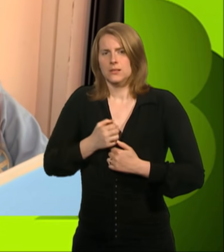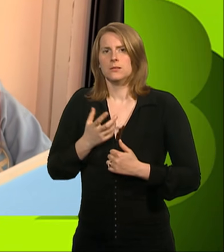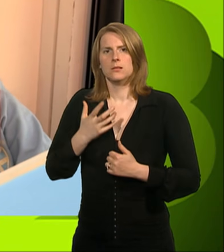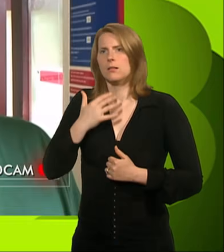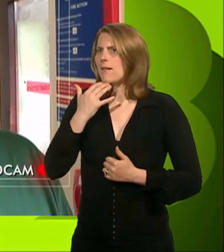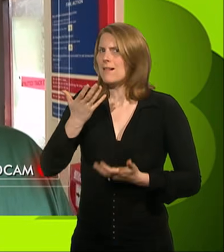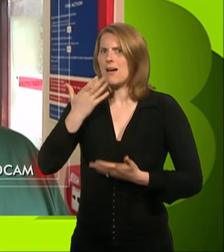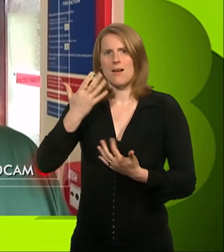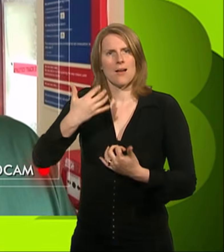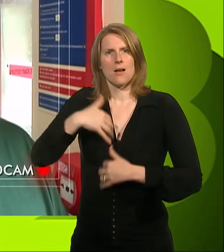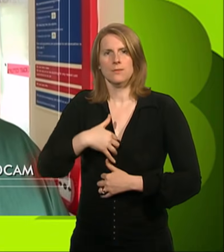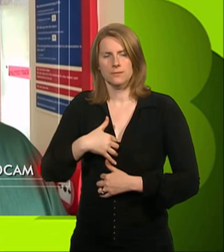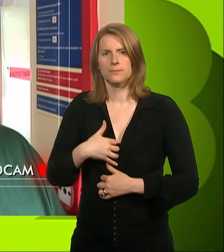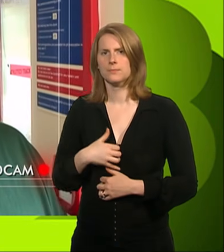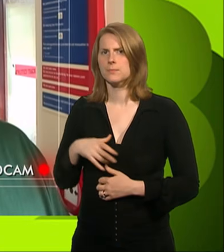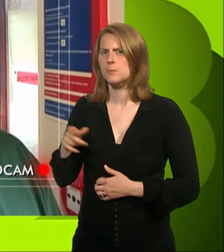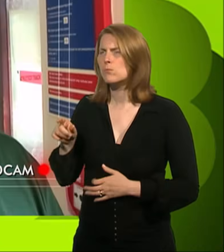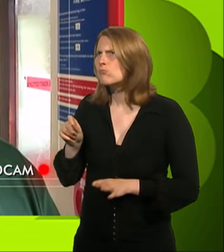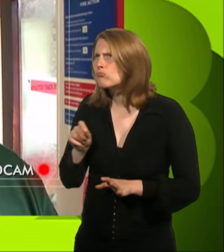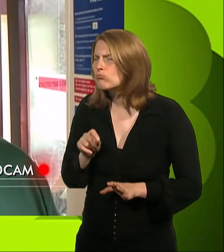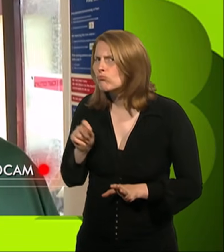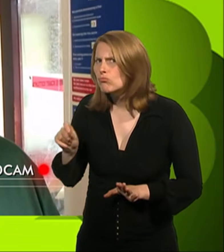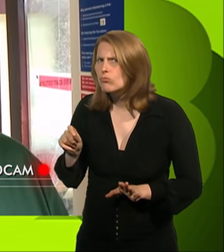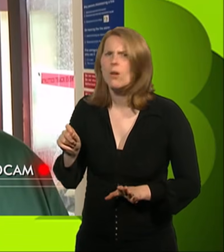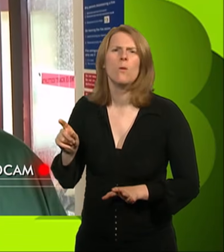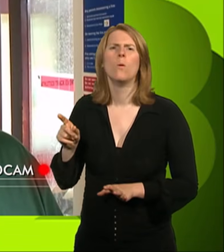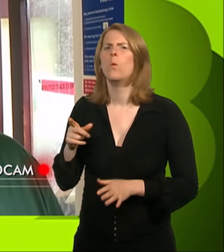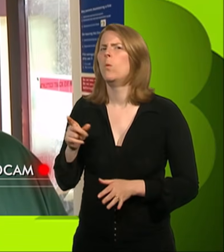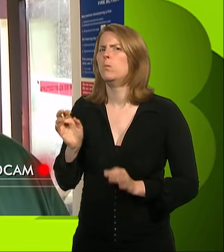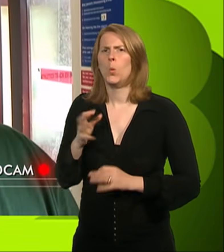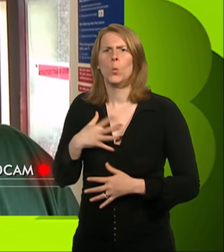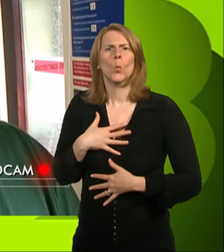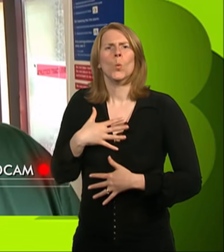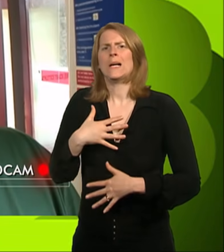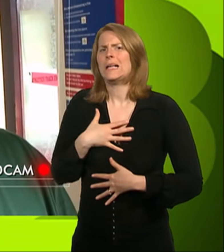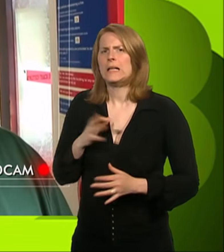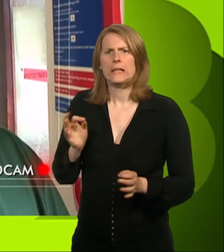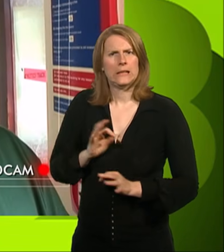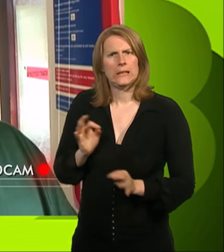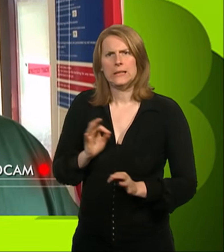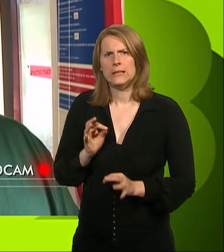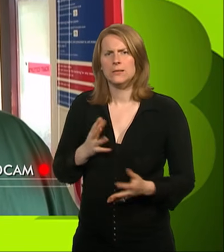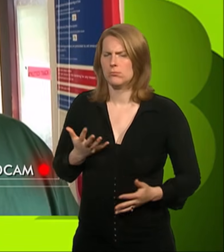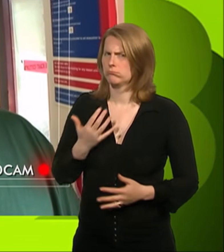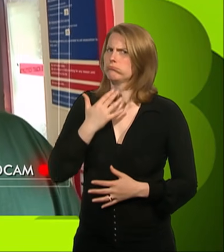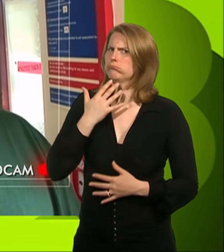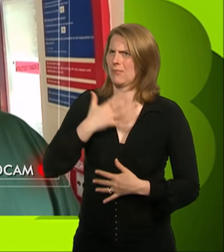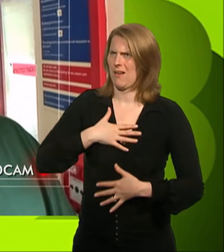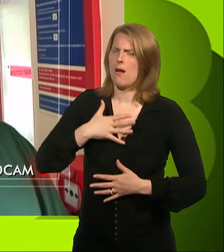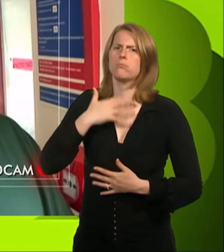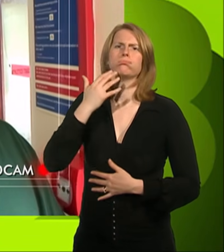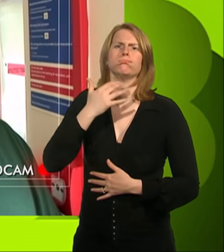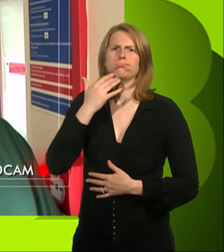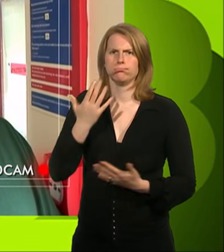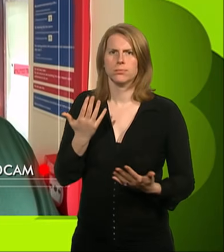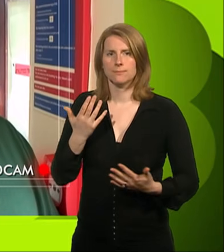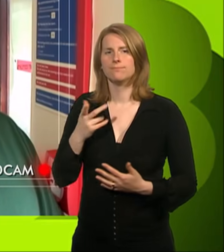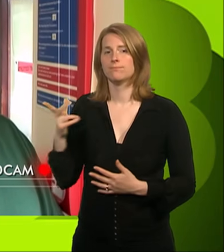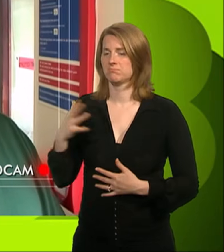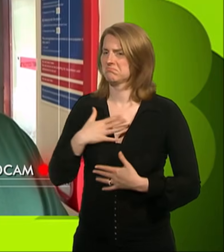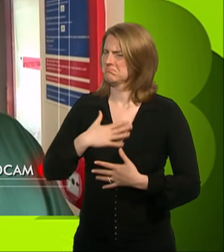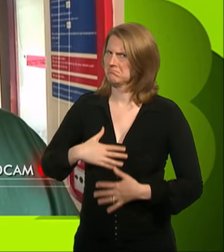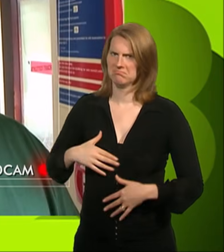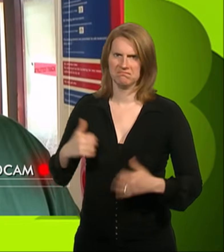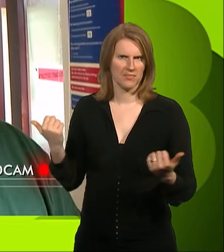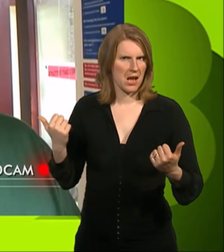getting plenty in. Actually, her chest sounds really clear. You can hear the air freely rushing in. That's really good news. So it may be that one of the reasons